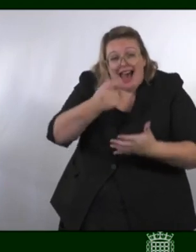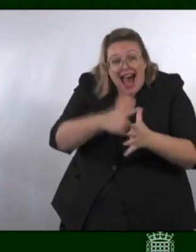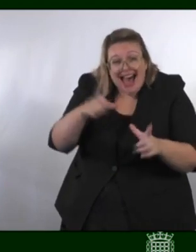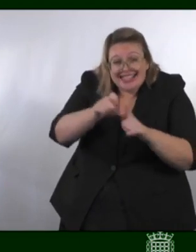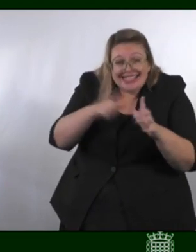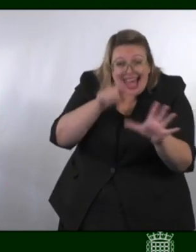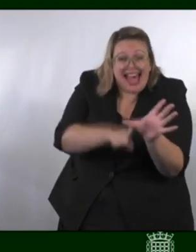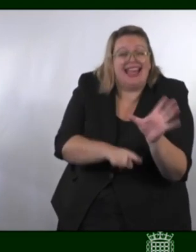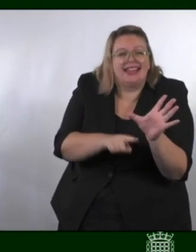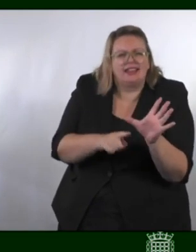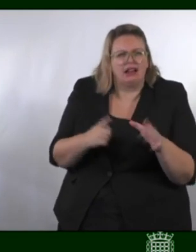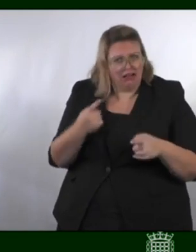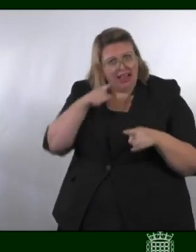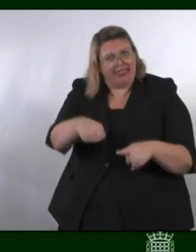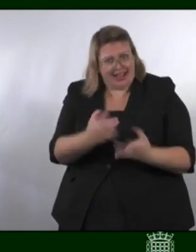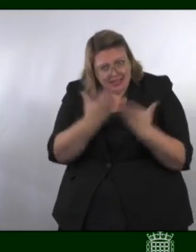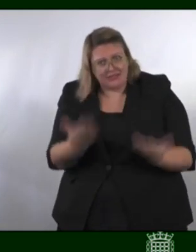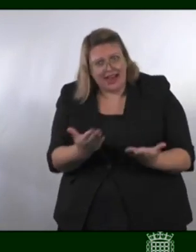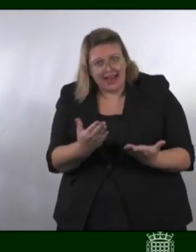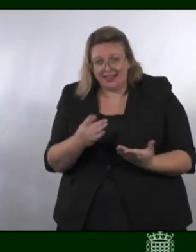is this what he means by levelling up?